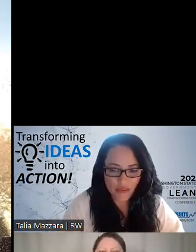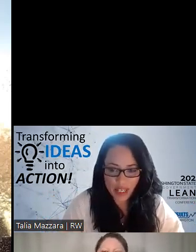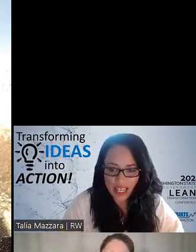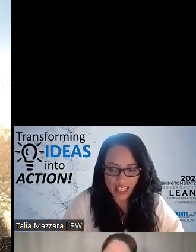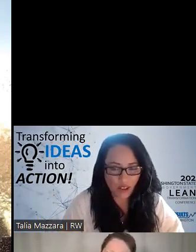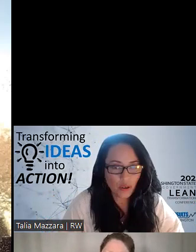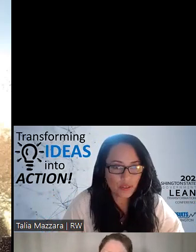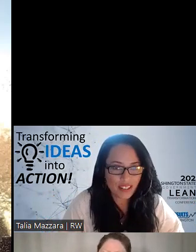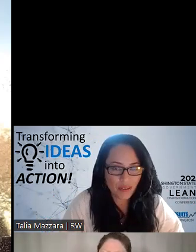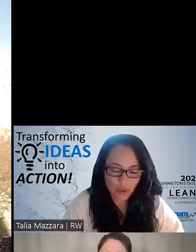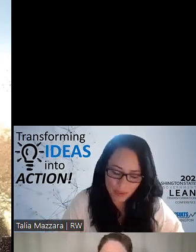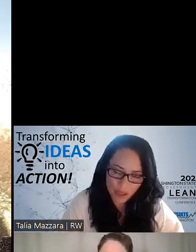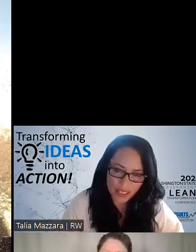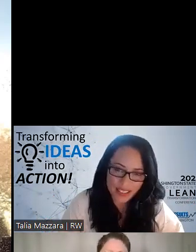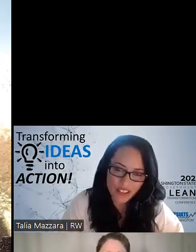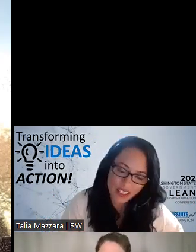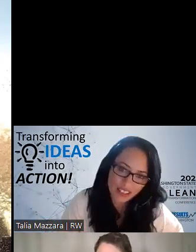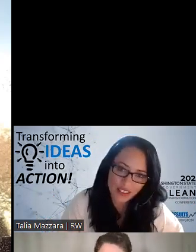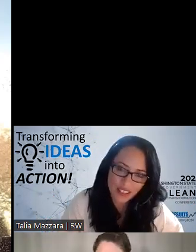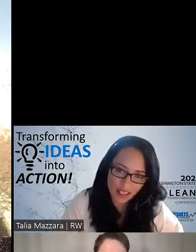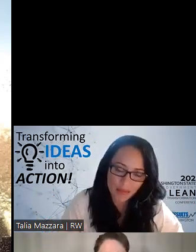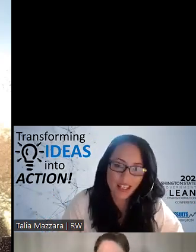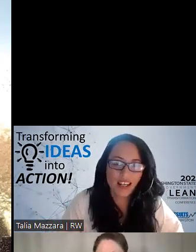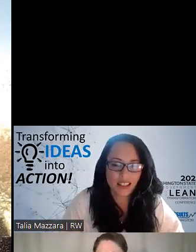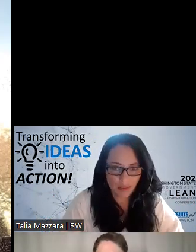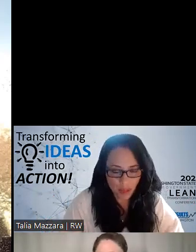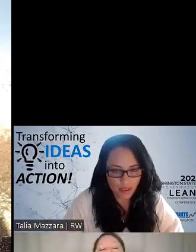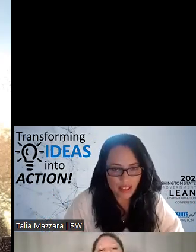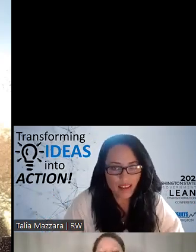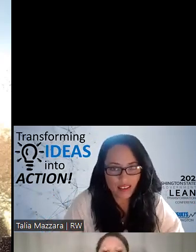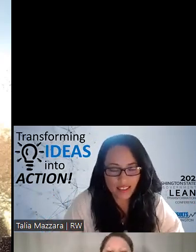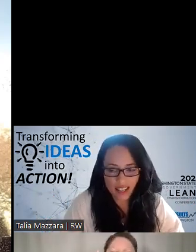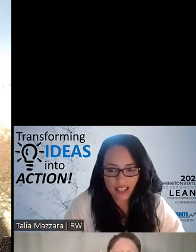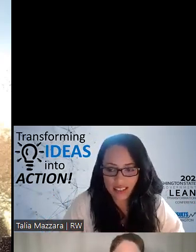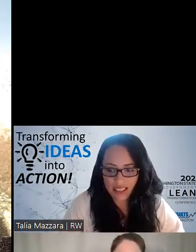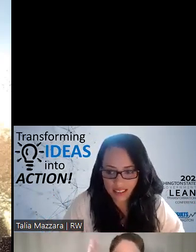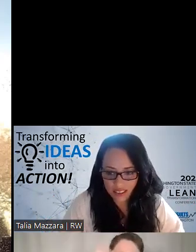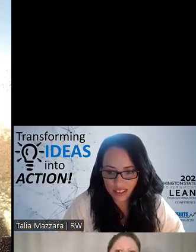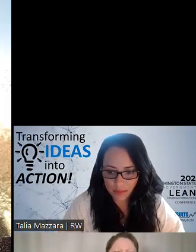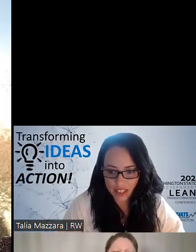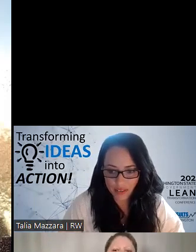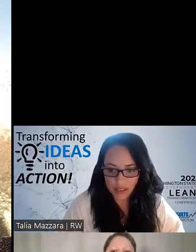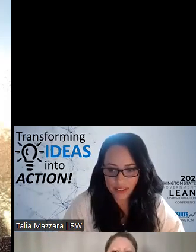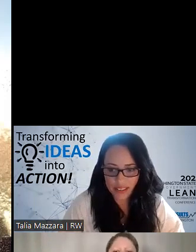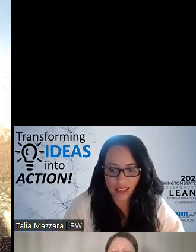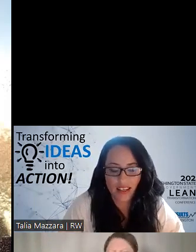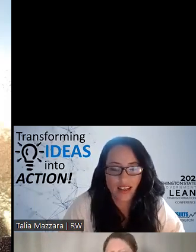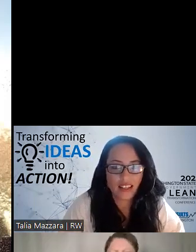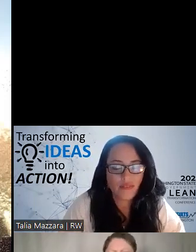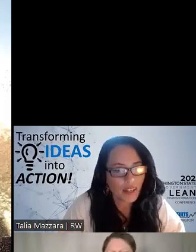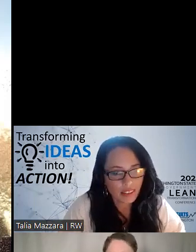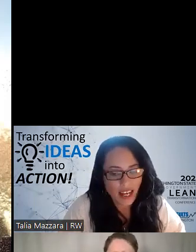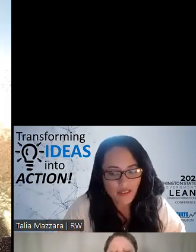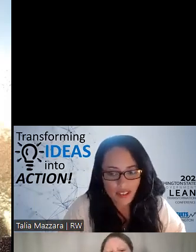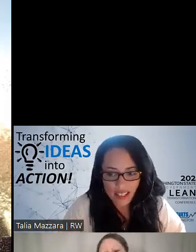then if we can't get a hold of them, we'll re-record the session at another time and then post that on the site in addition to their materials. And